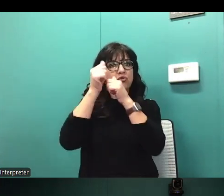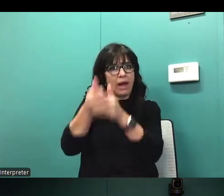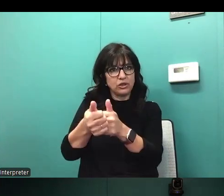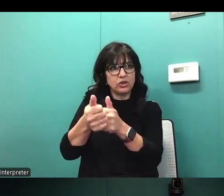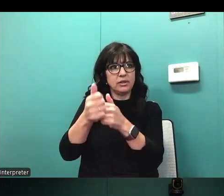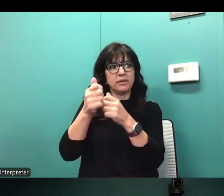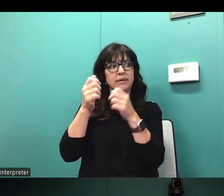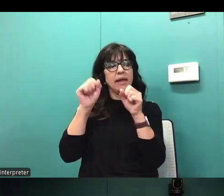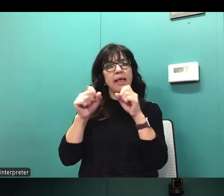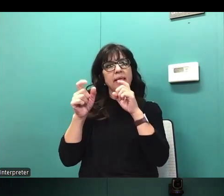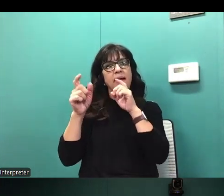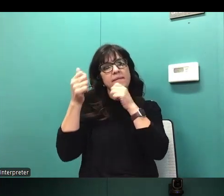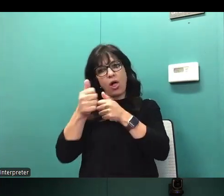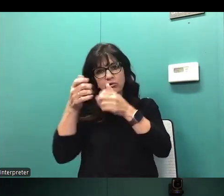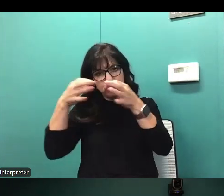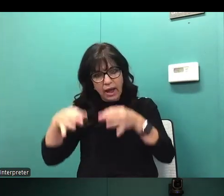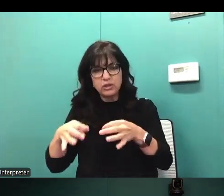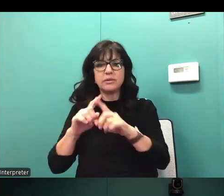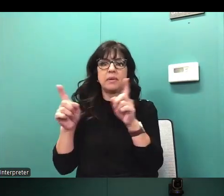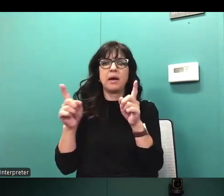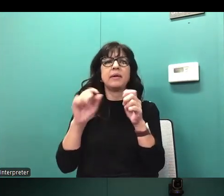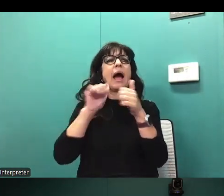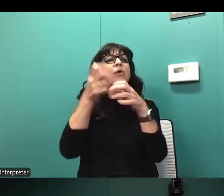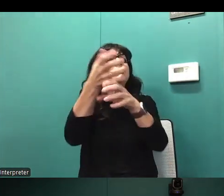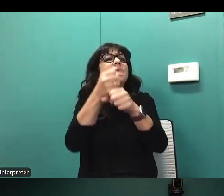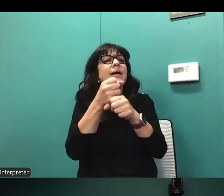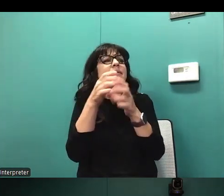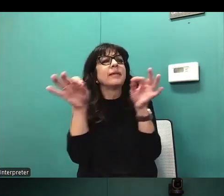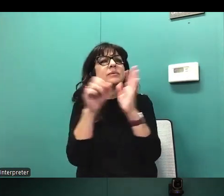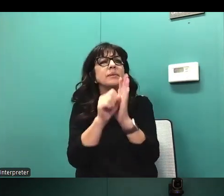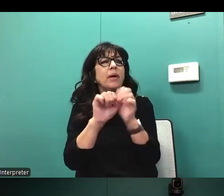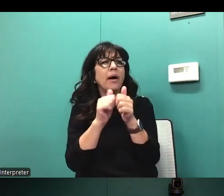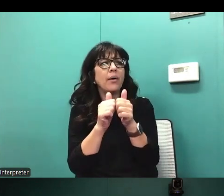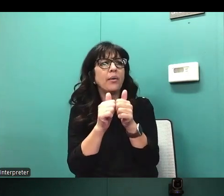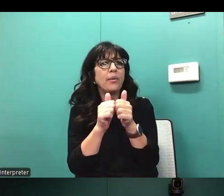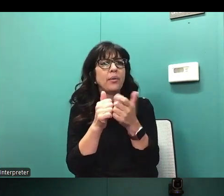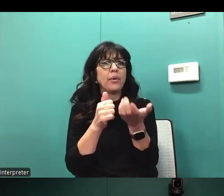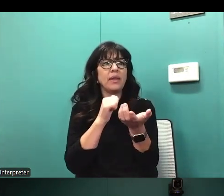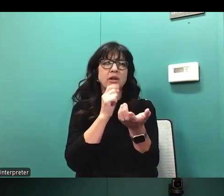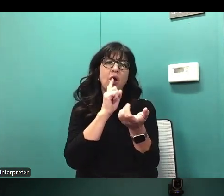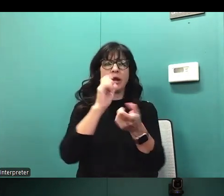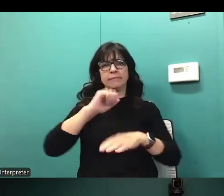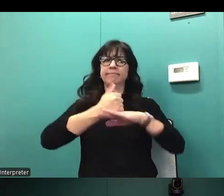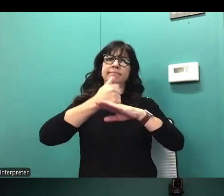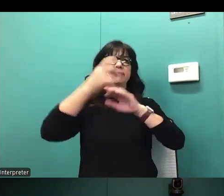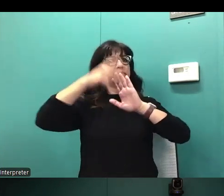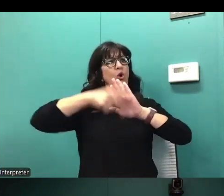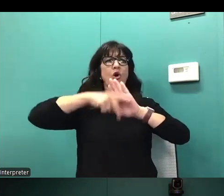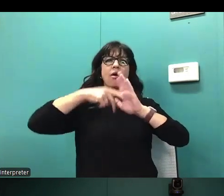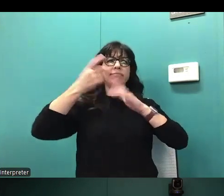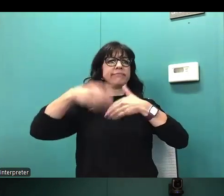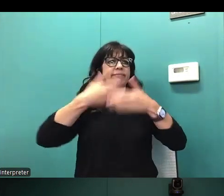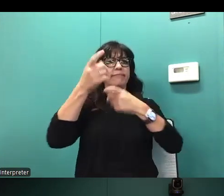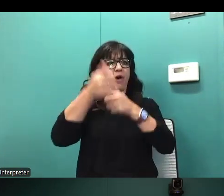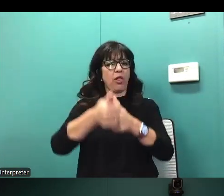abilities. So how do you obtain a language sample? It's not really, there's not like an established protocol, but there